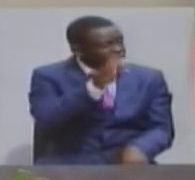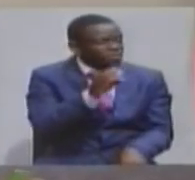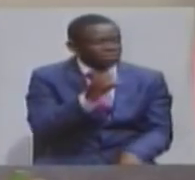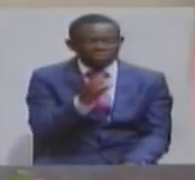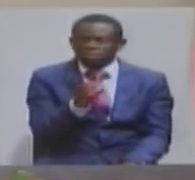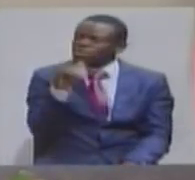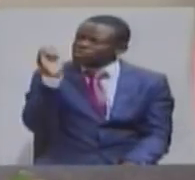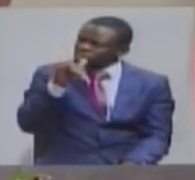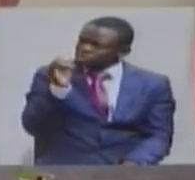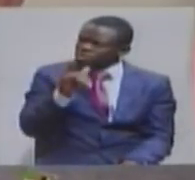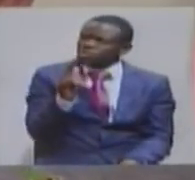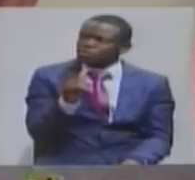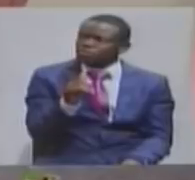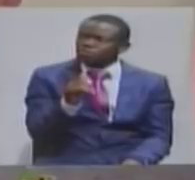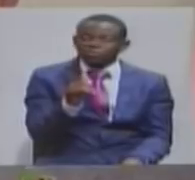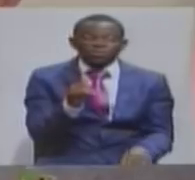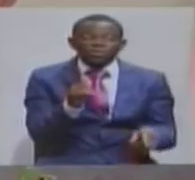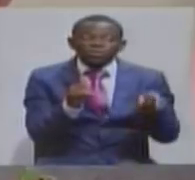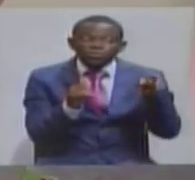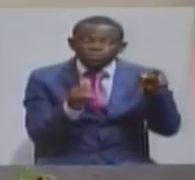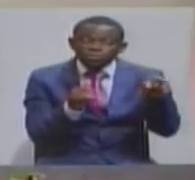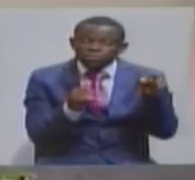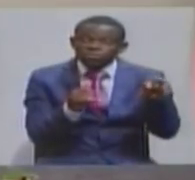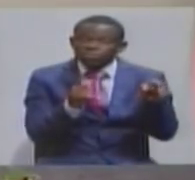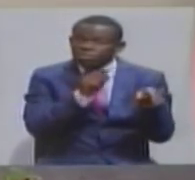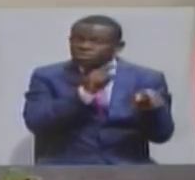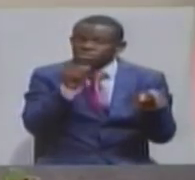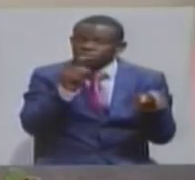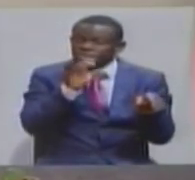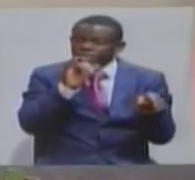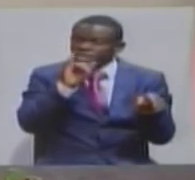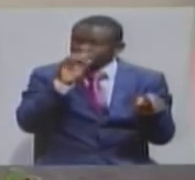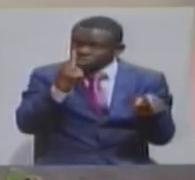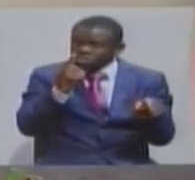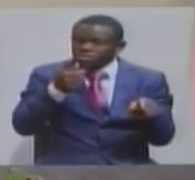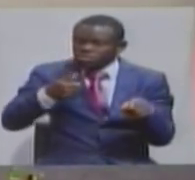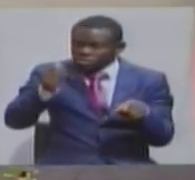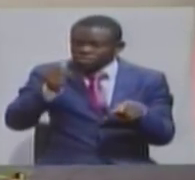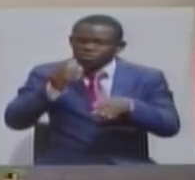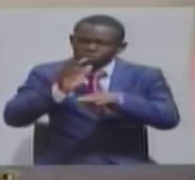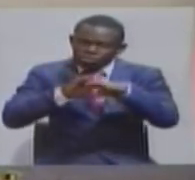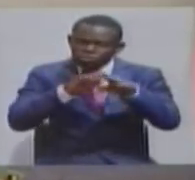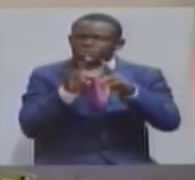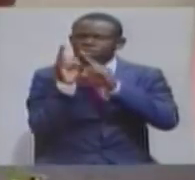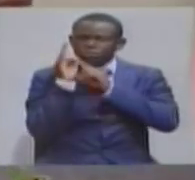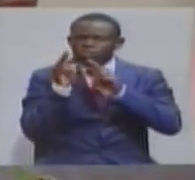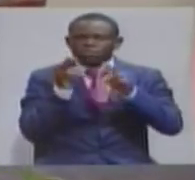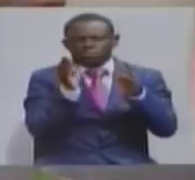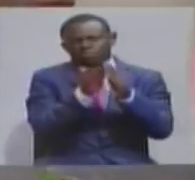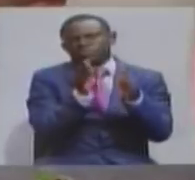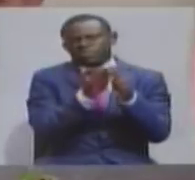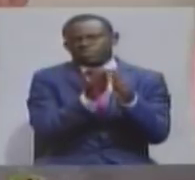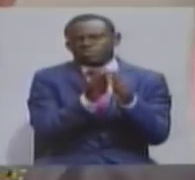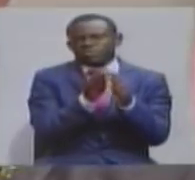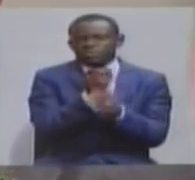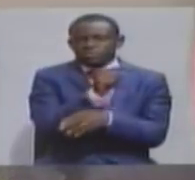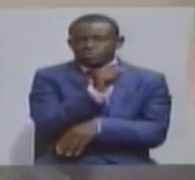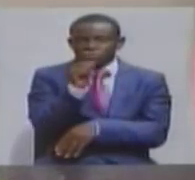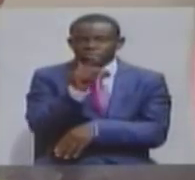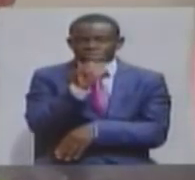It was a product of the meeting facilitated by ZCID. There's a difference. And driven ZCID is simply